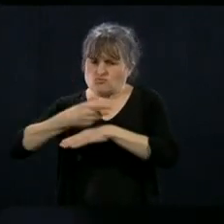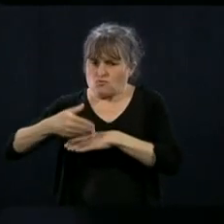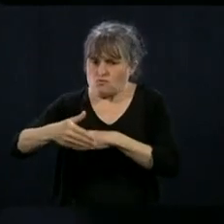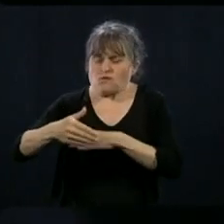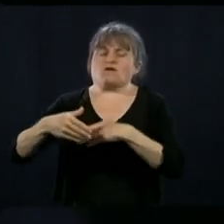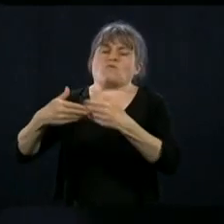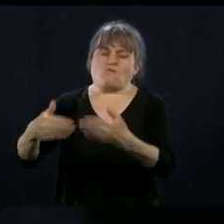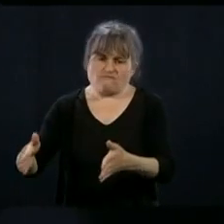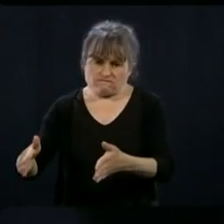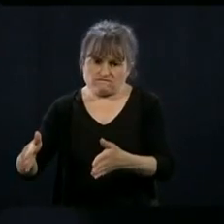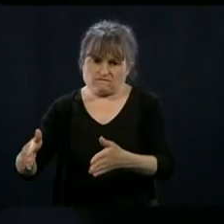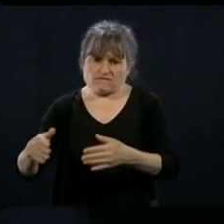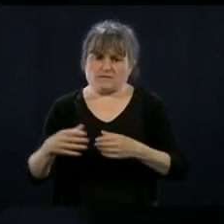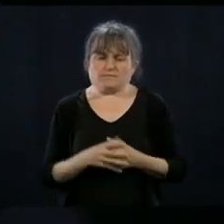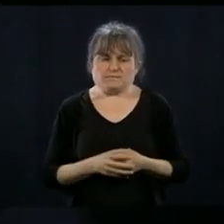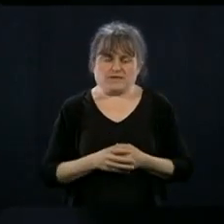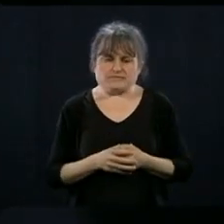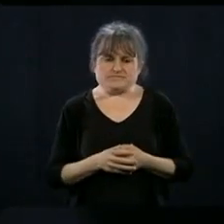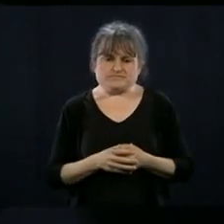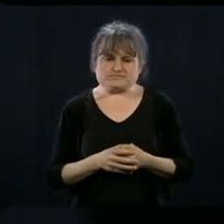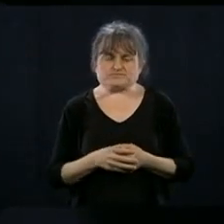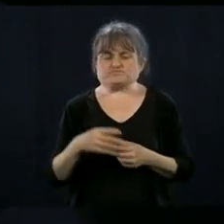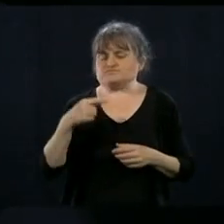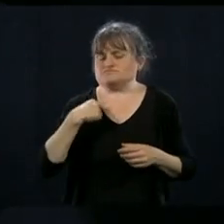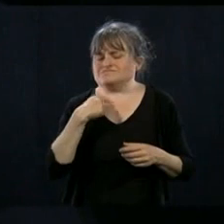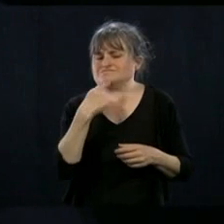I just wish to say,